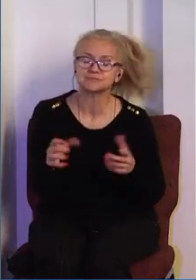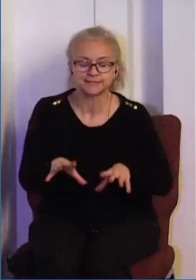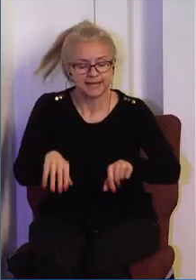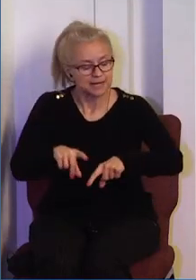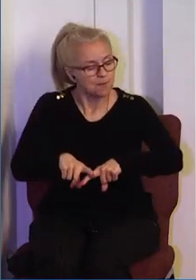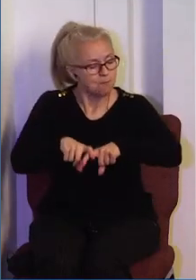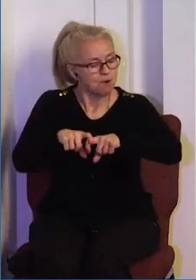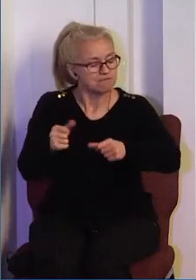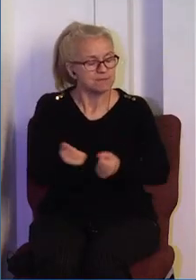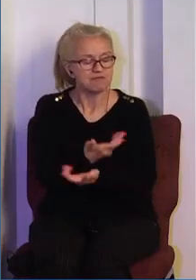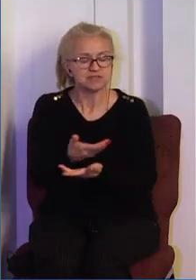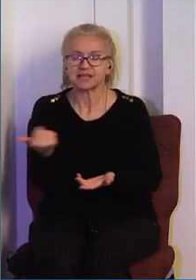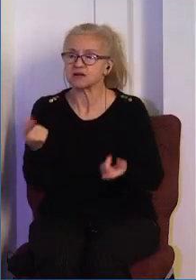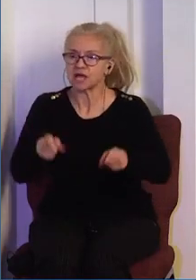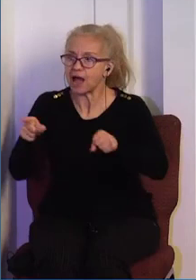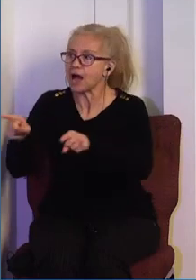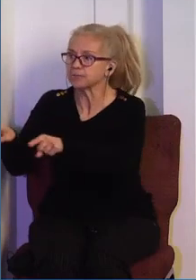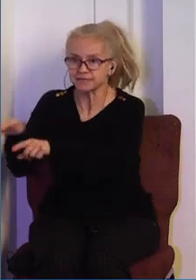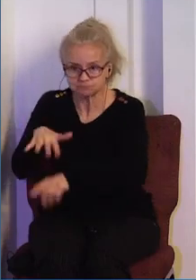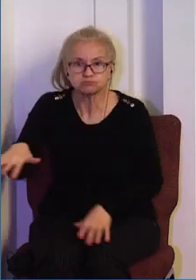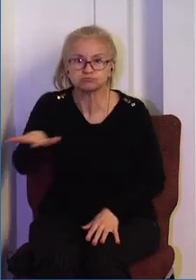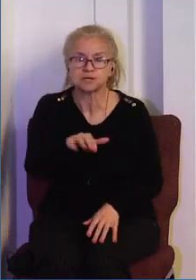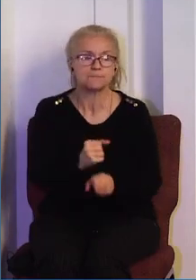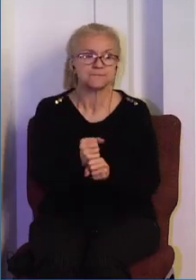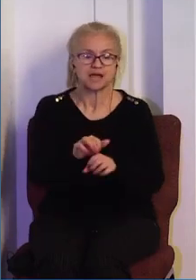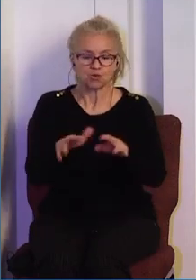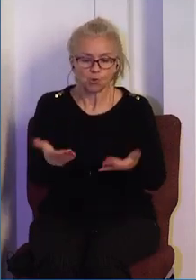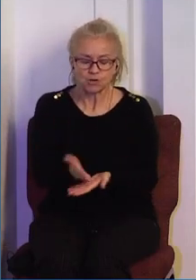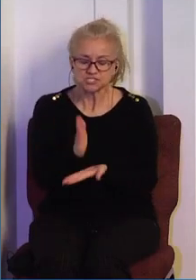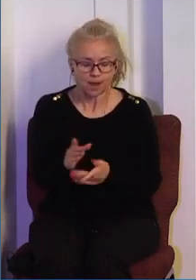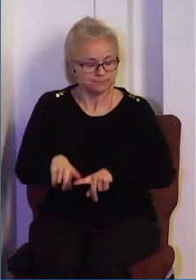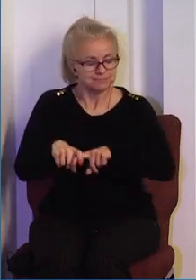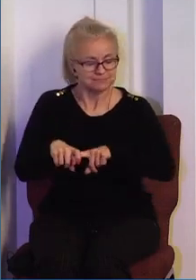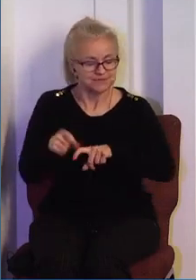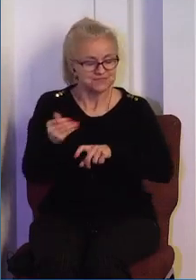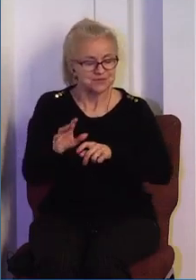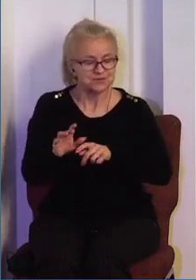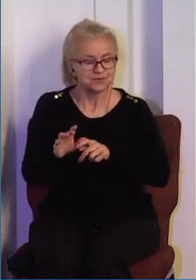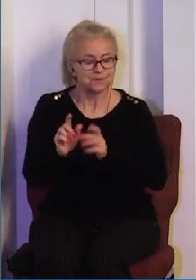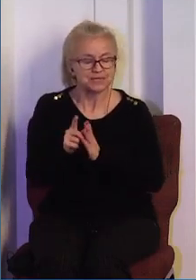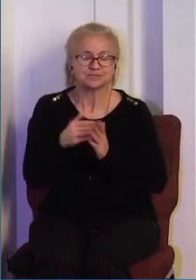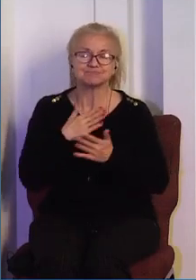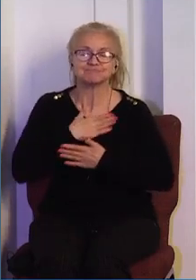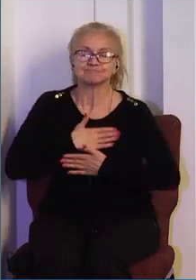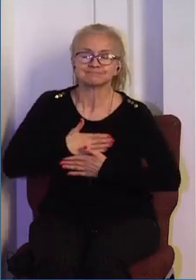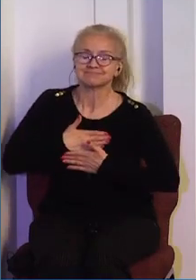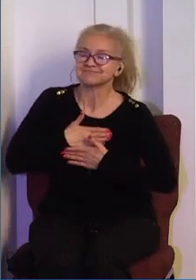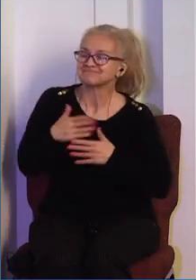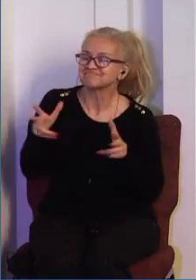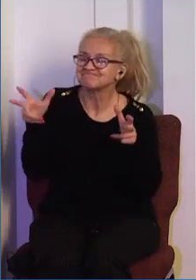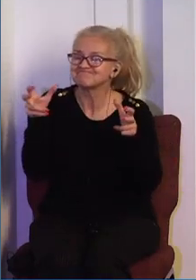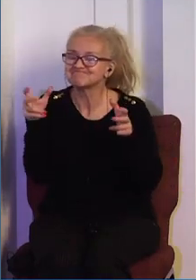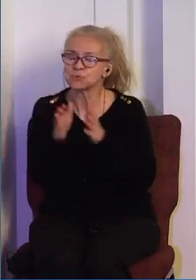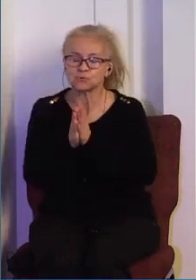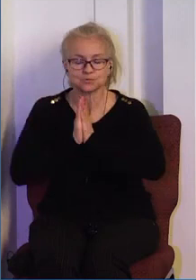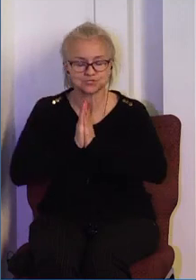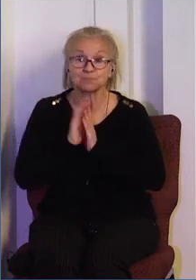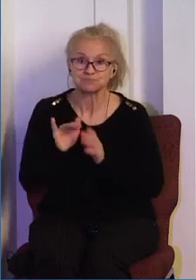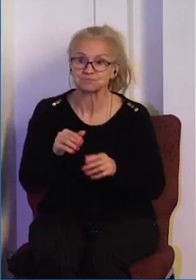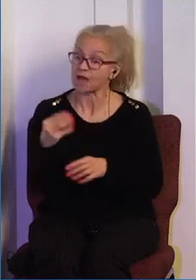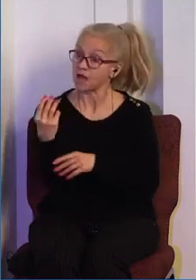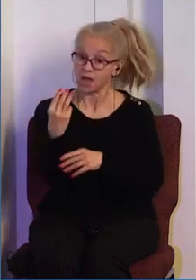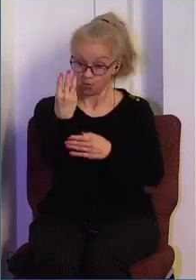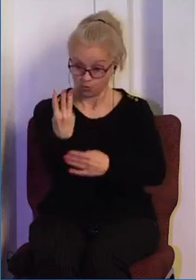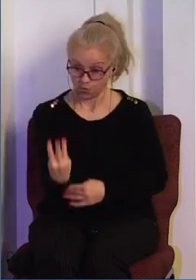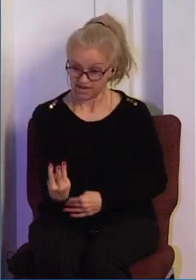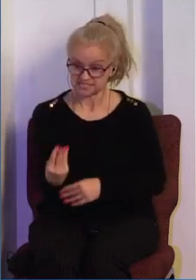from everything else that's going on and make the world stop for a few minutes so we can just have a few minutes of worship. On Wednesdays, we